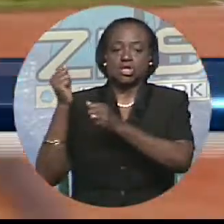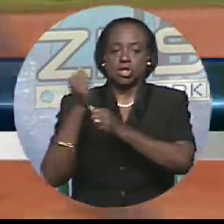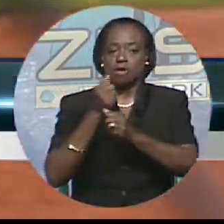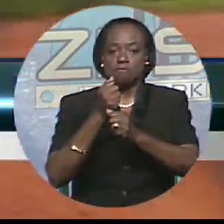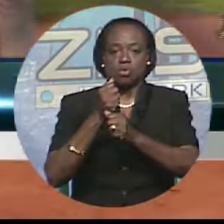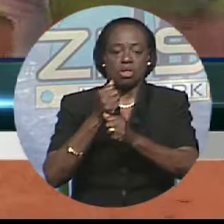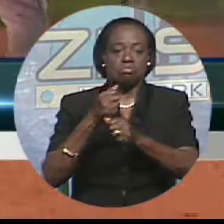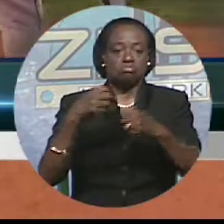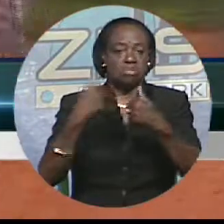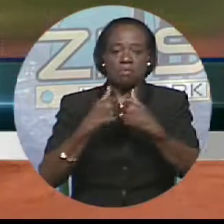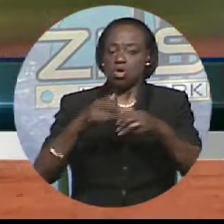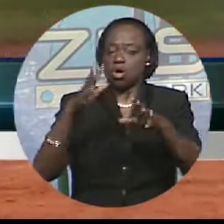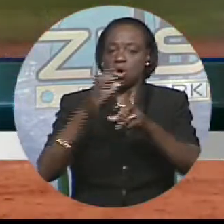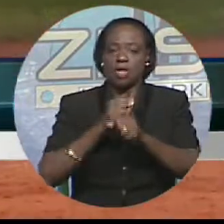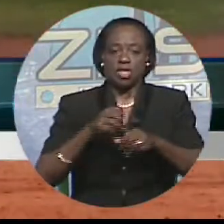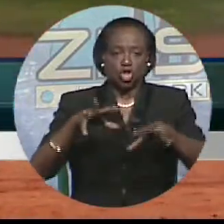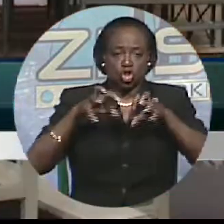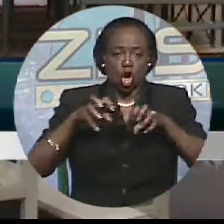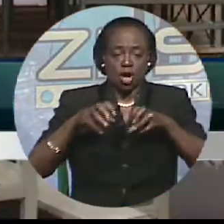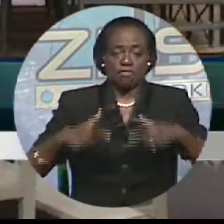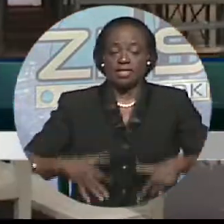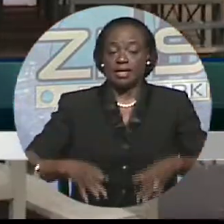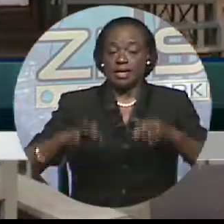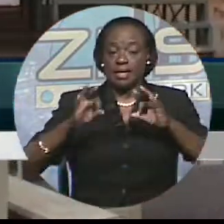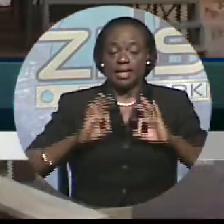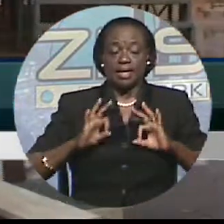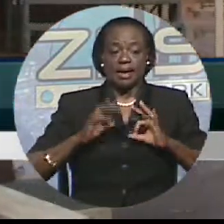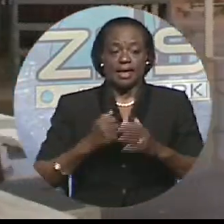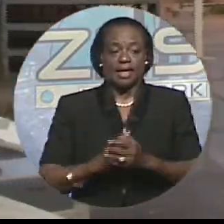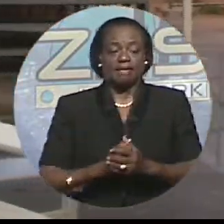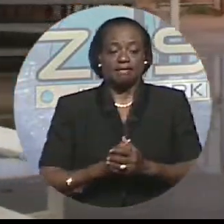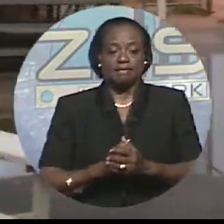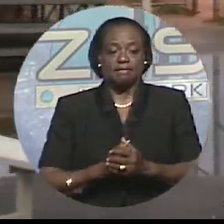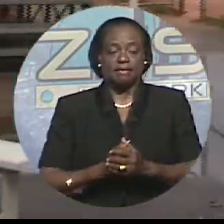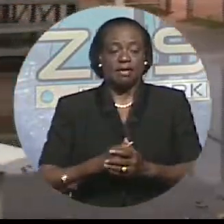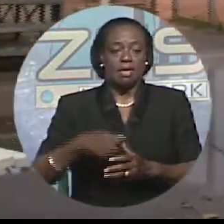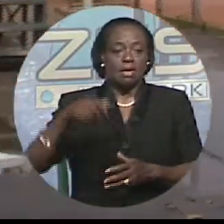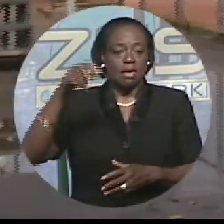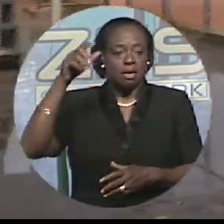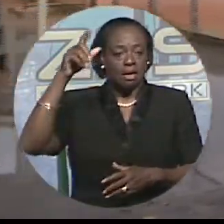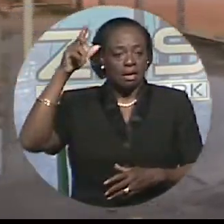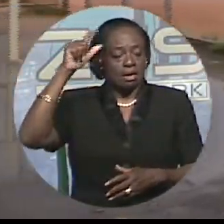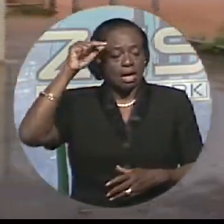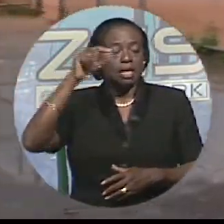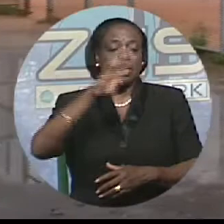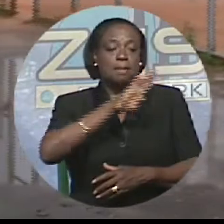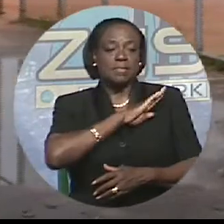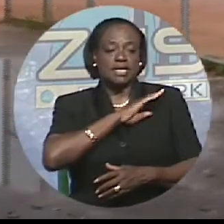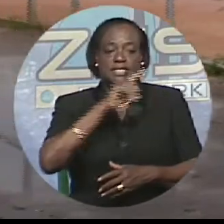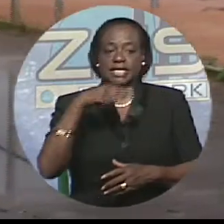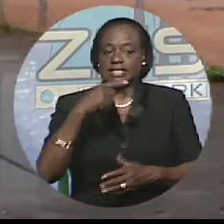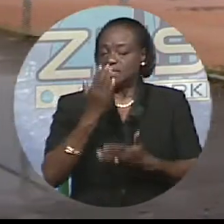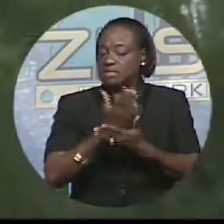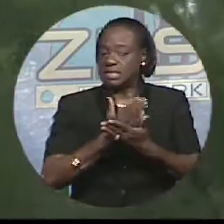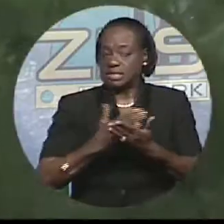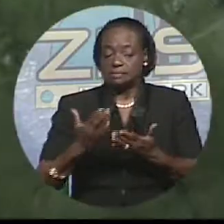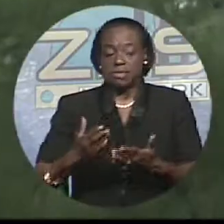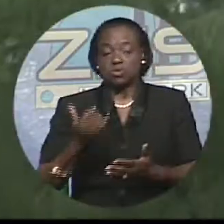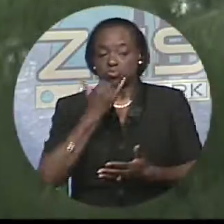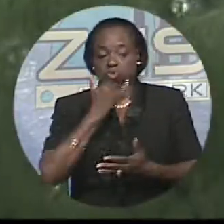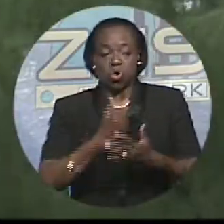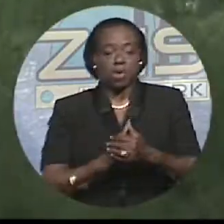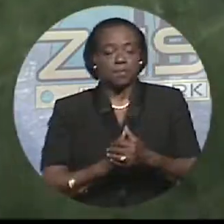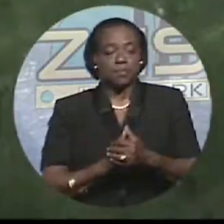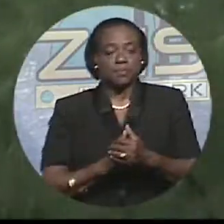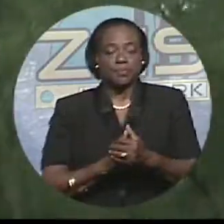their lives during the ladies' game Tuesday night. League President Godfrey Gully Burnside revealed that something was just foul. At dusk,